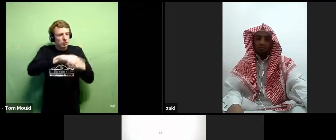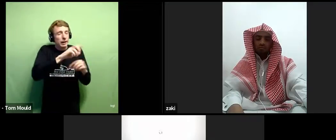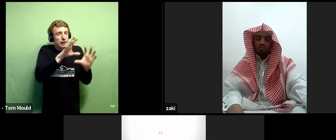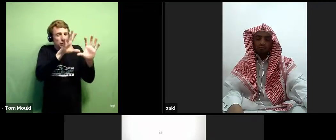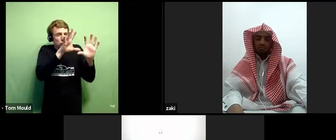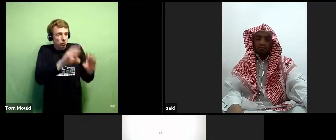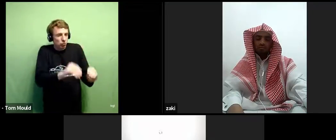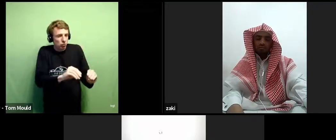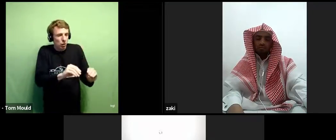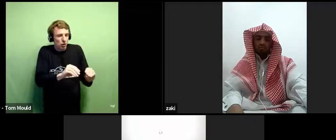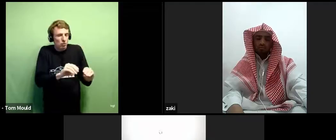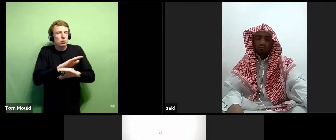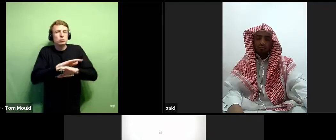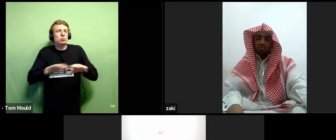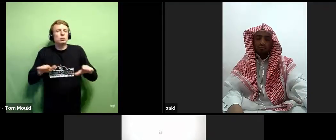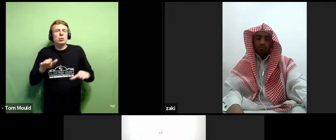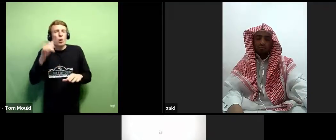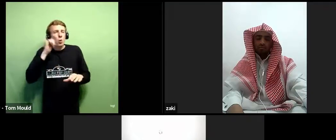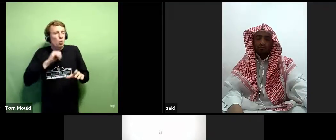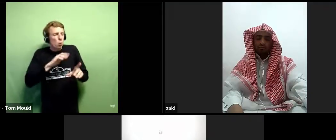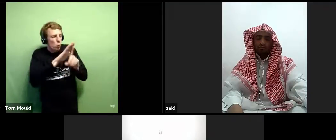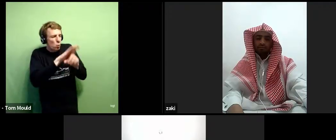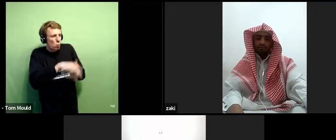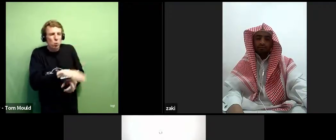the polytheists and wrongdoers.